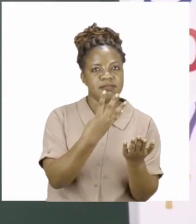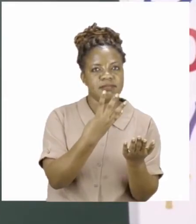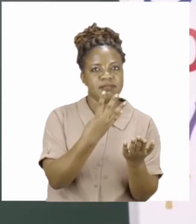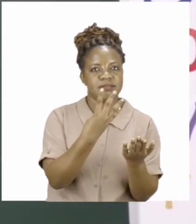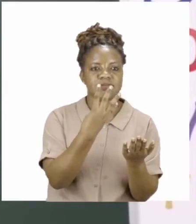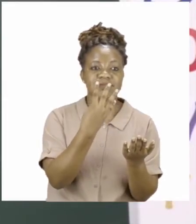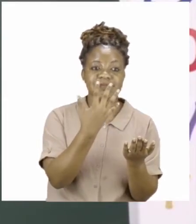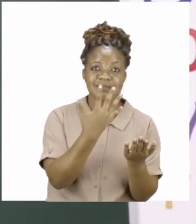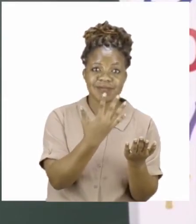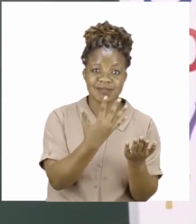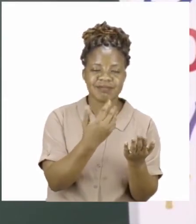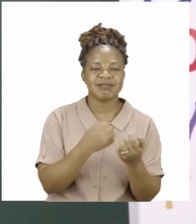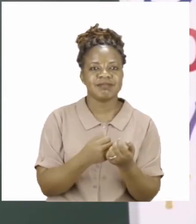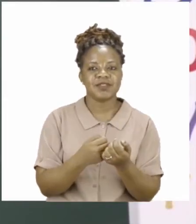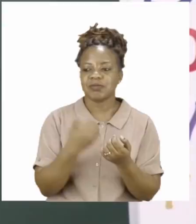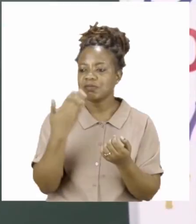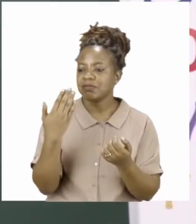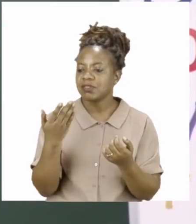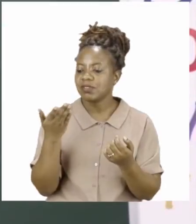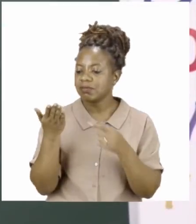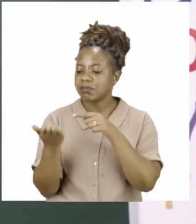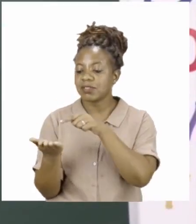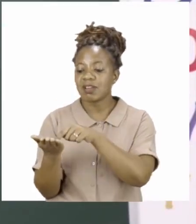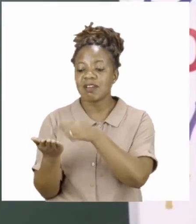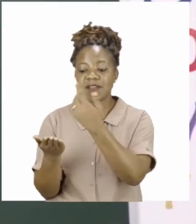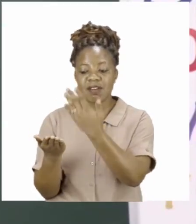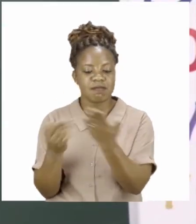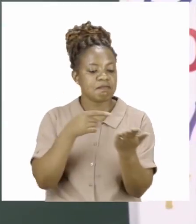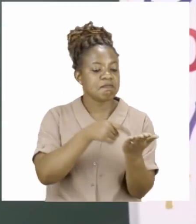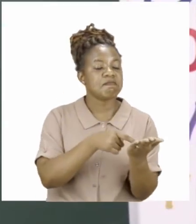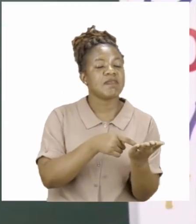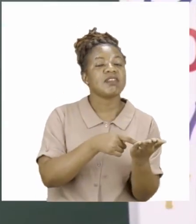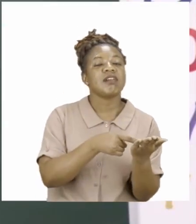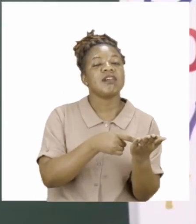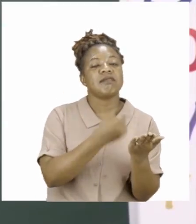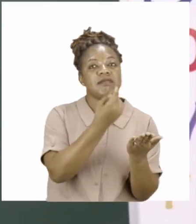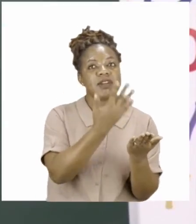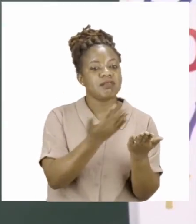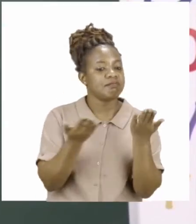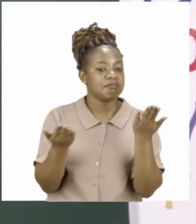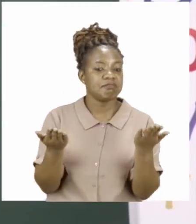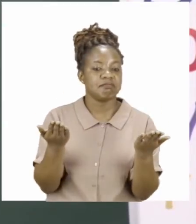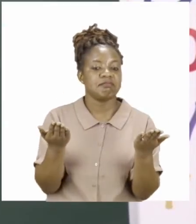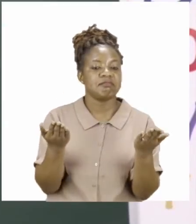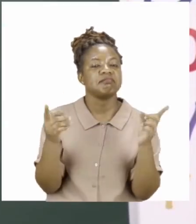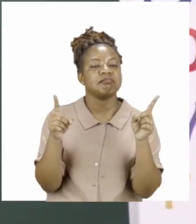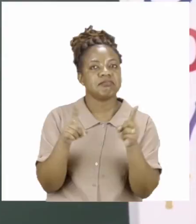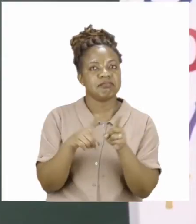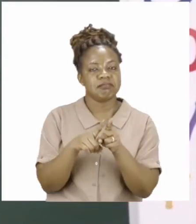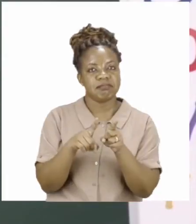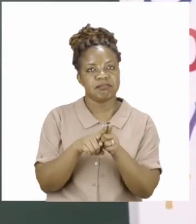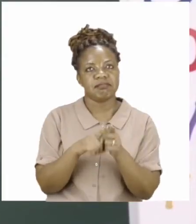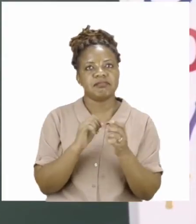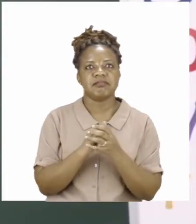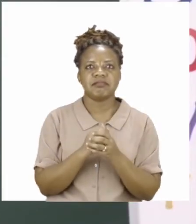4, 5. I also have 5. So now we have solved our answer.